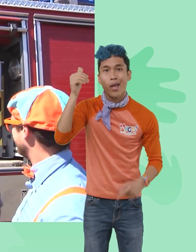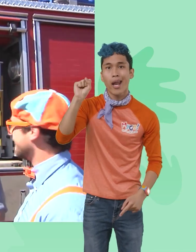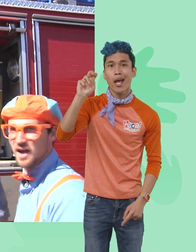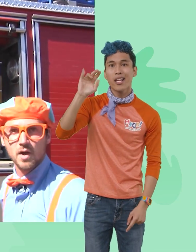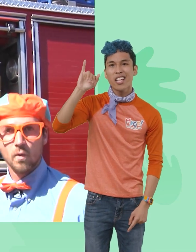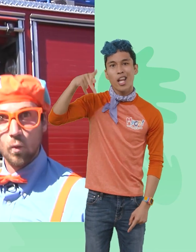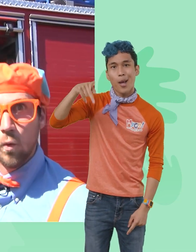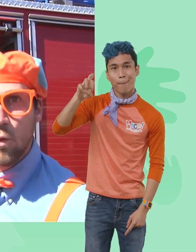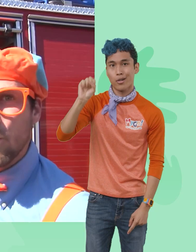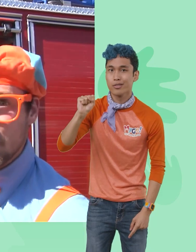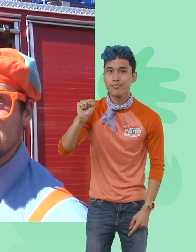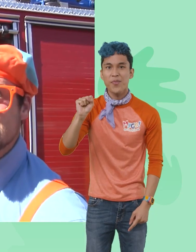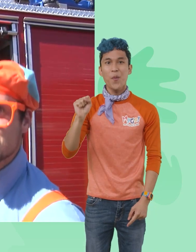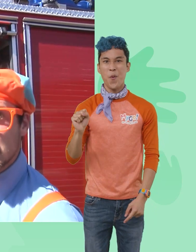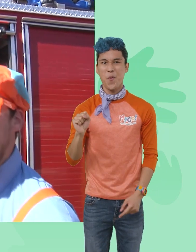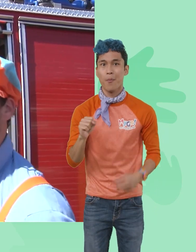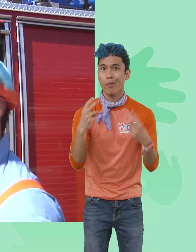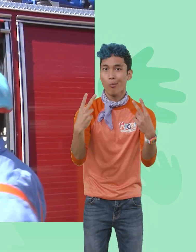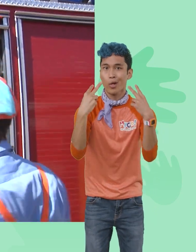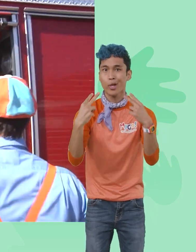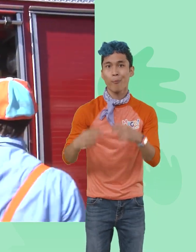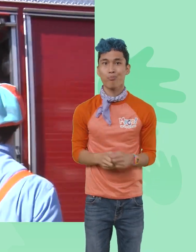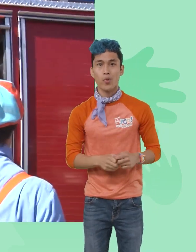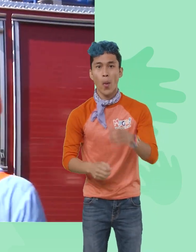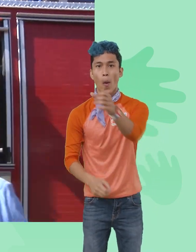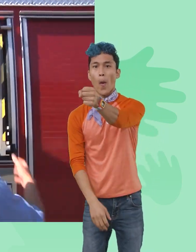snippers. Ooh, watch this trick.